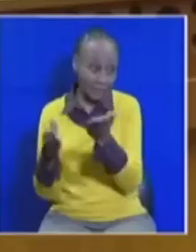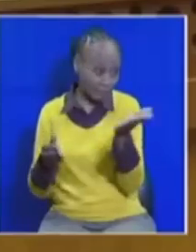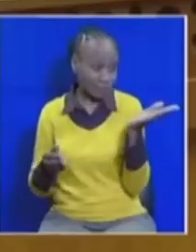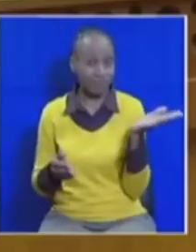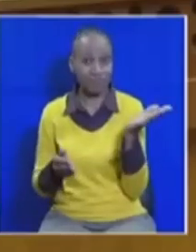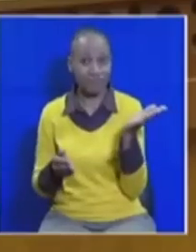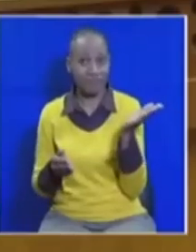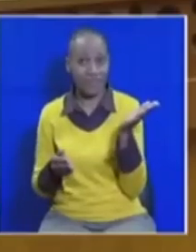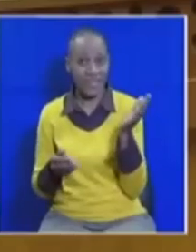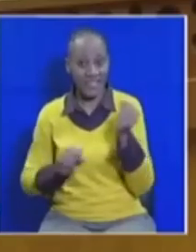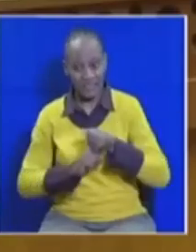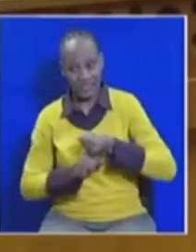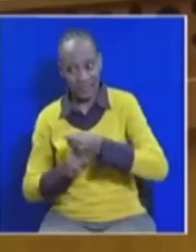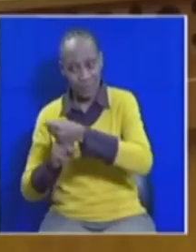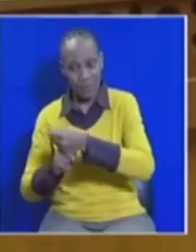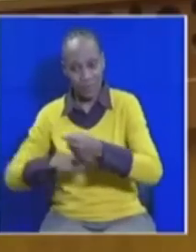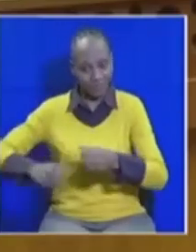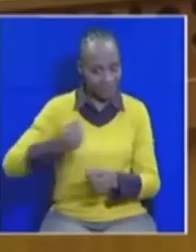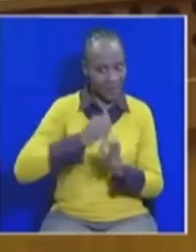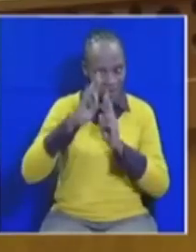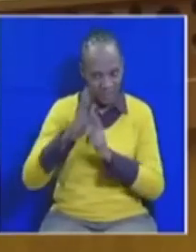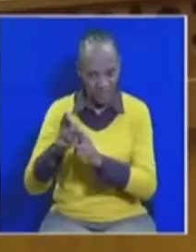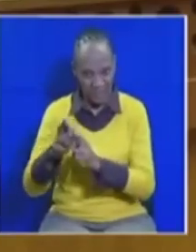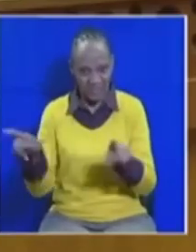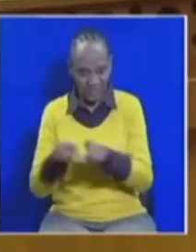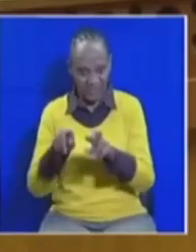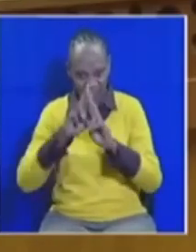not share our respect for the rule of law.